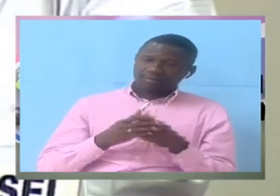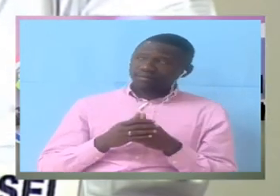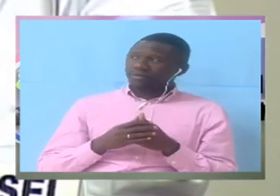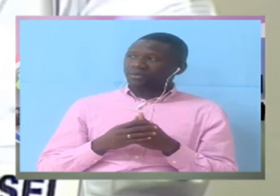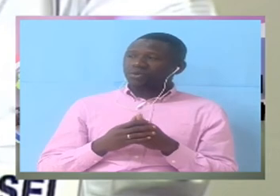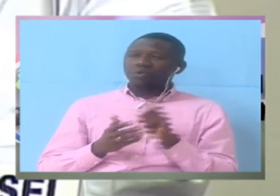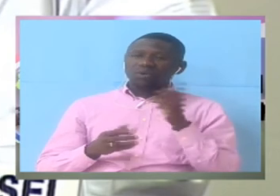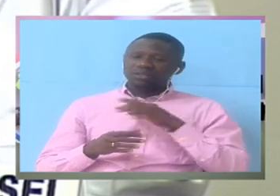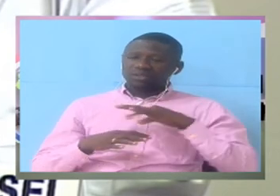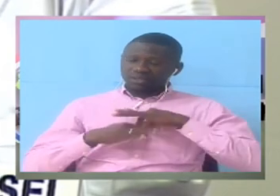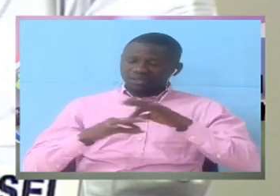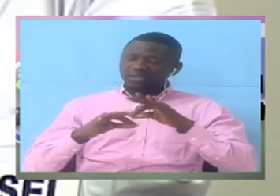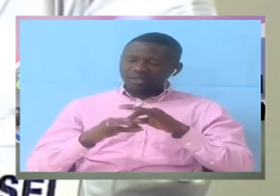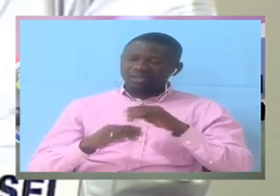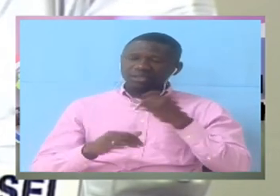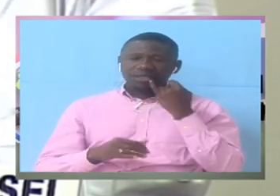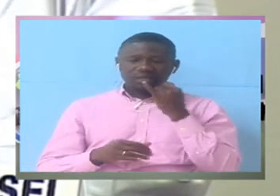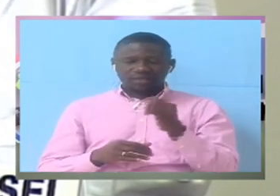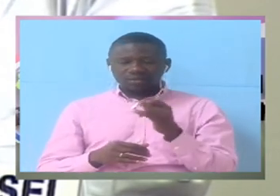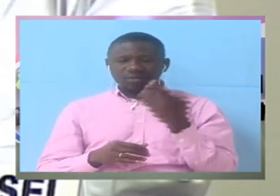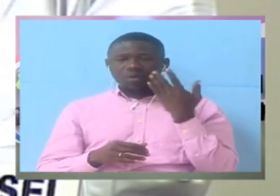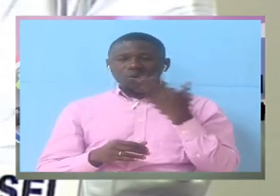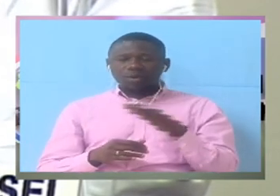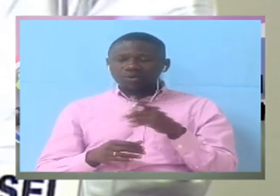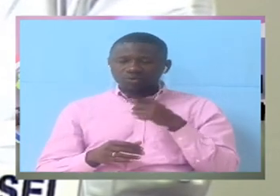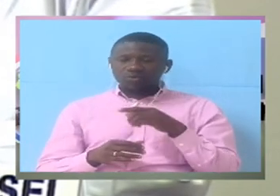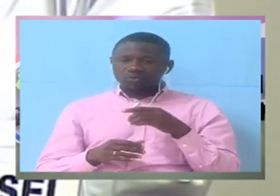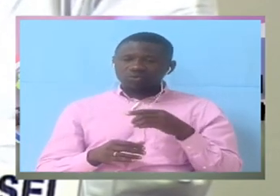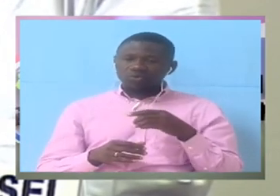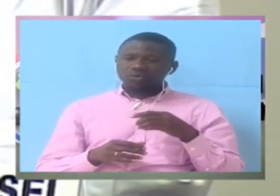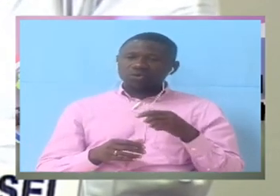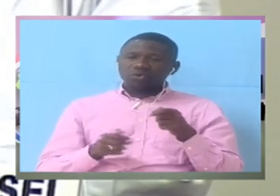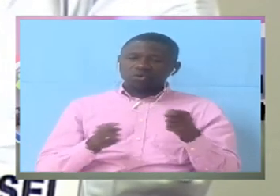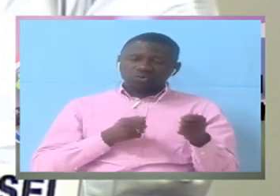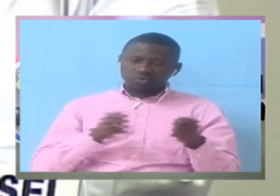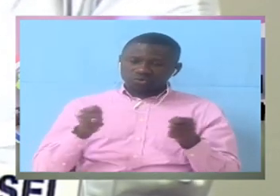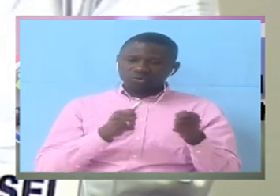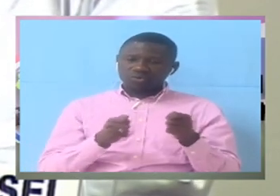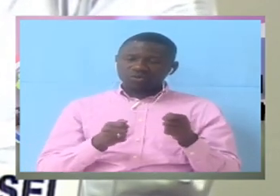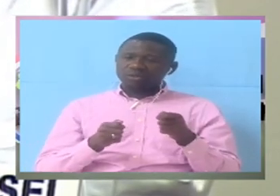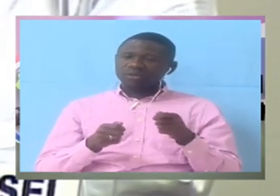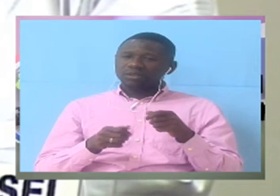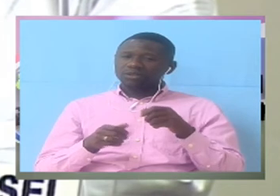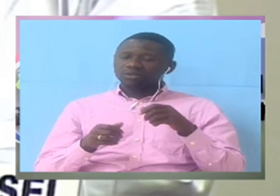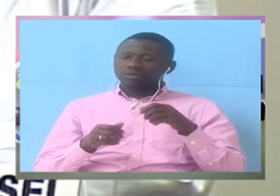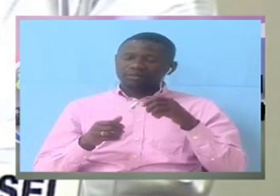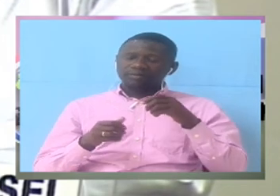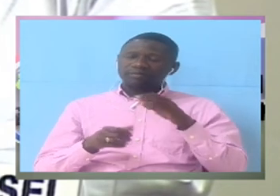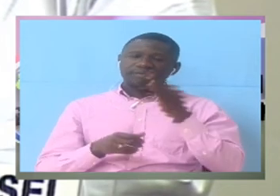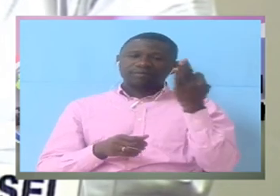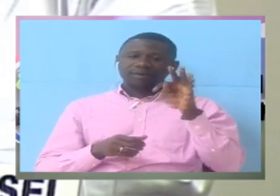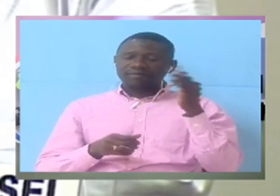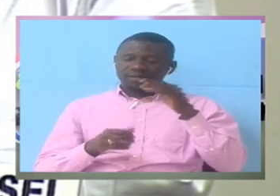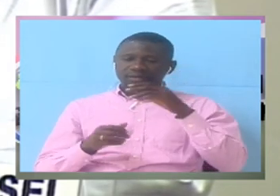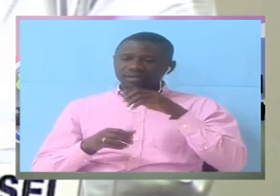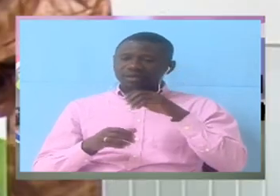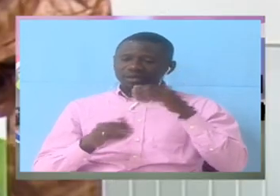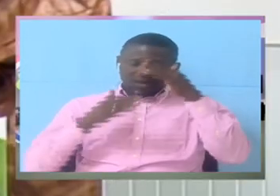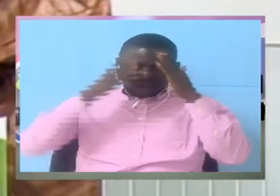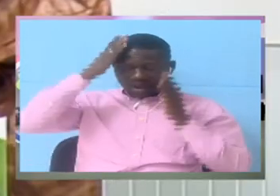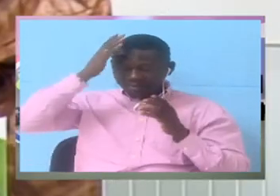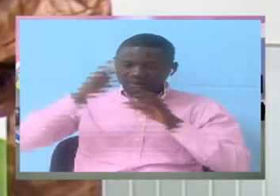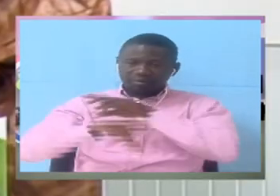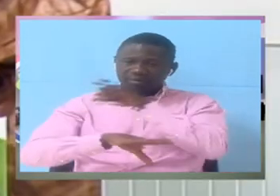What's interesting is when you took over the camp, what did you do to the soldiers who were there? Ako silang kabrato